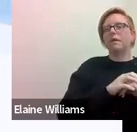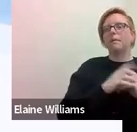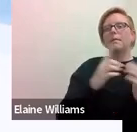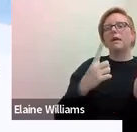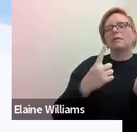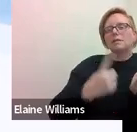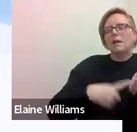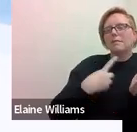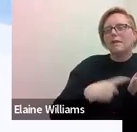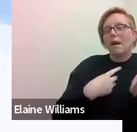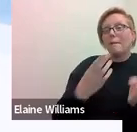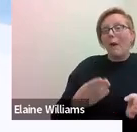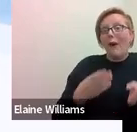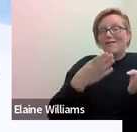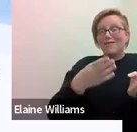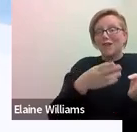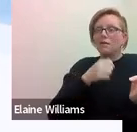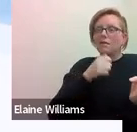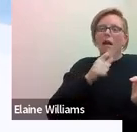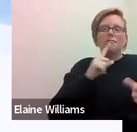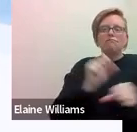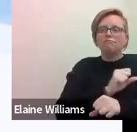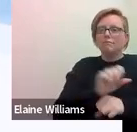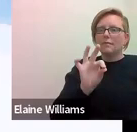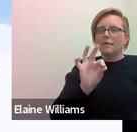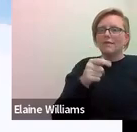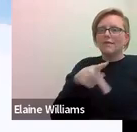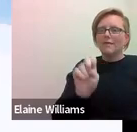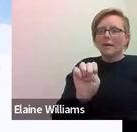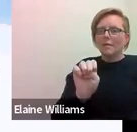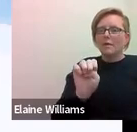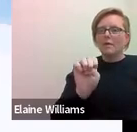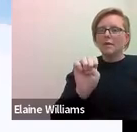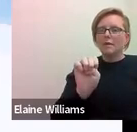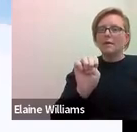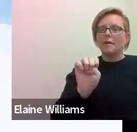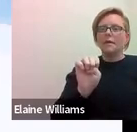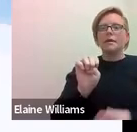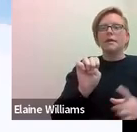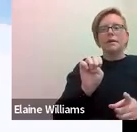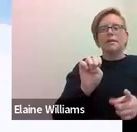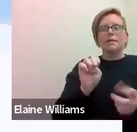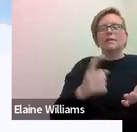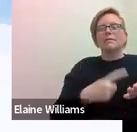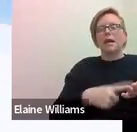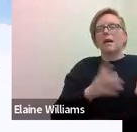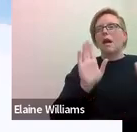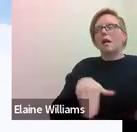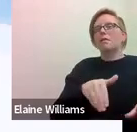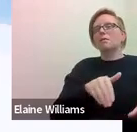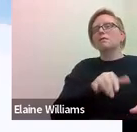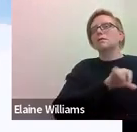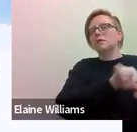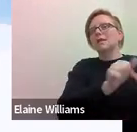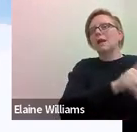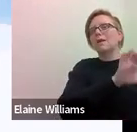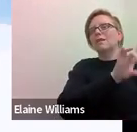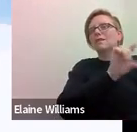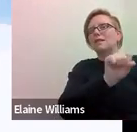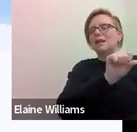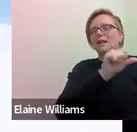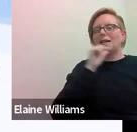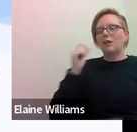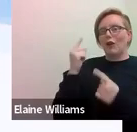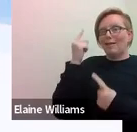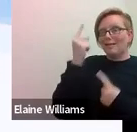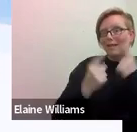FAPE from the SAU, a kind of quickly move to the child's going to stay with CDS. And that may be what